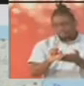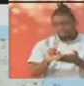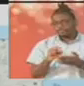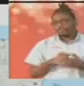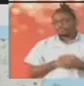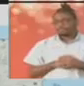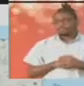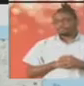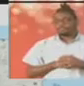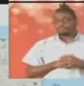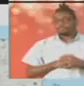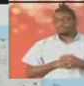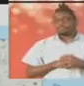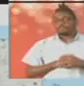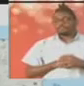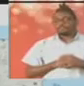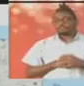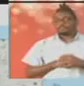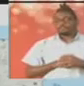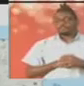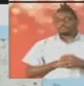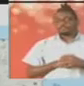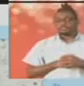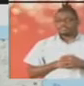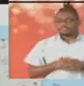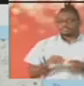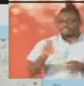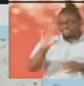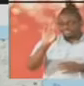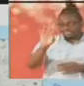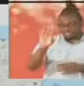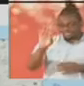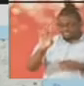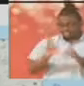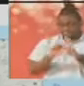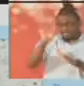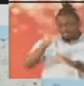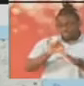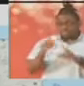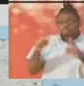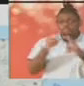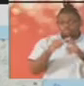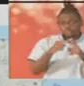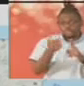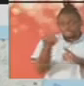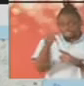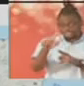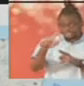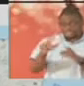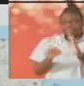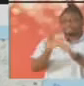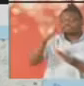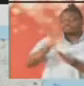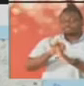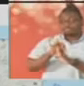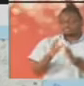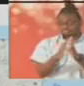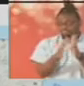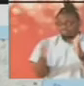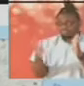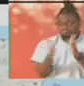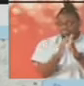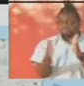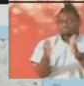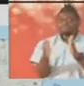the 7th to the 13th of February, and Epi Week 7 representing the 14th to the 20th of February. Again, we